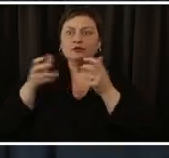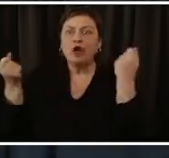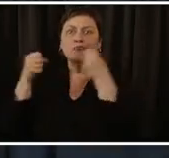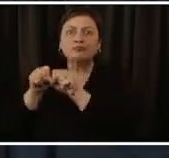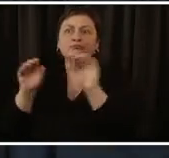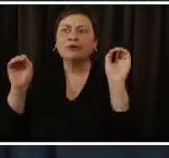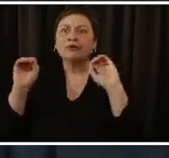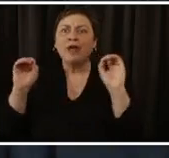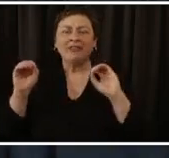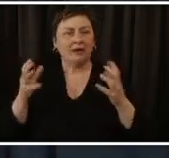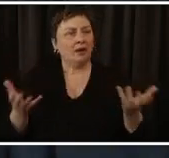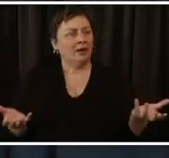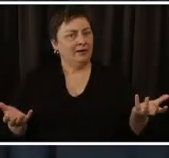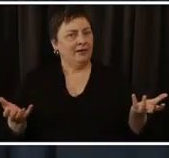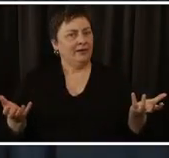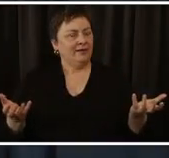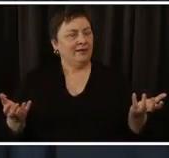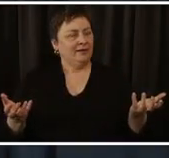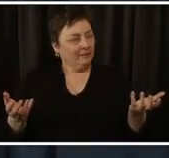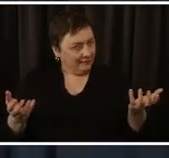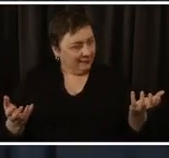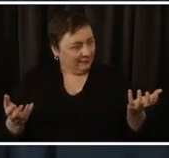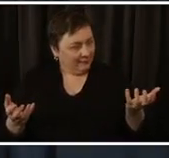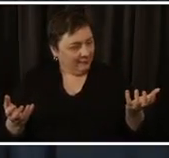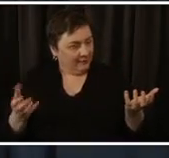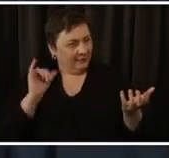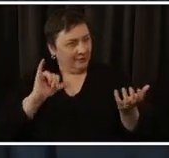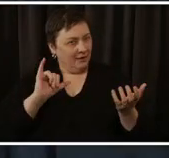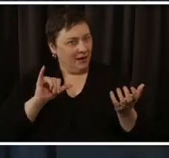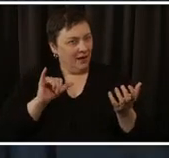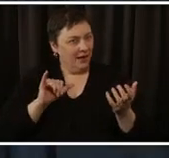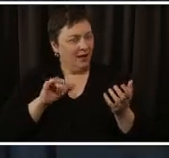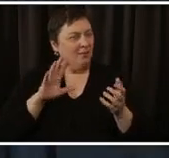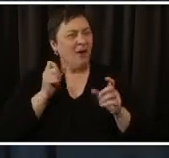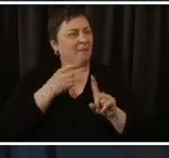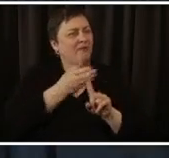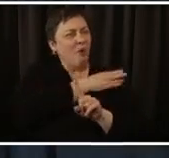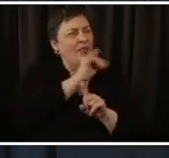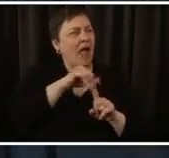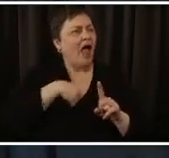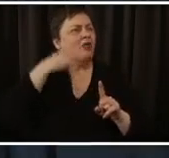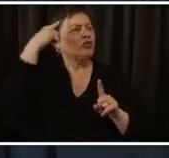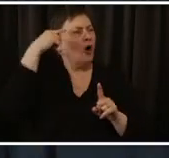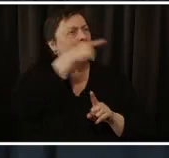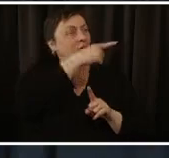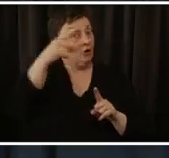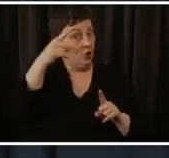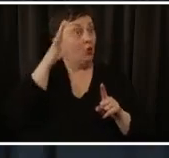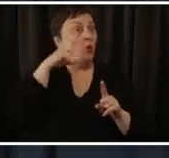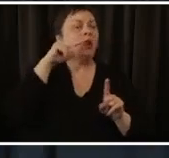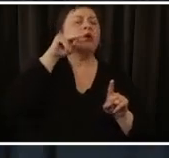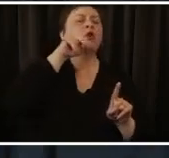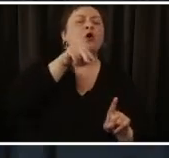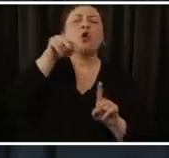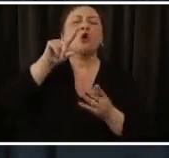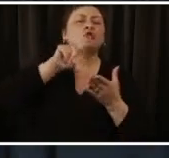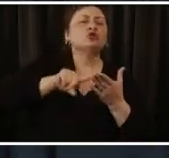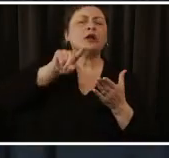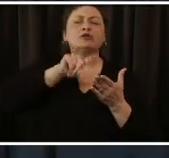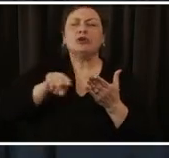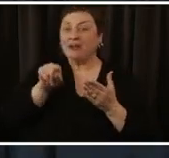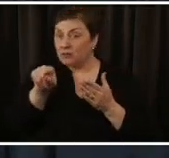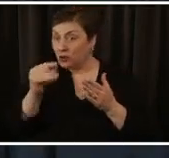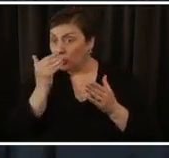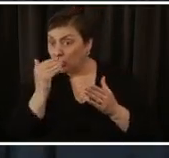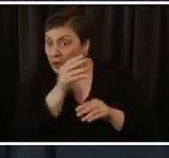protocols set up to qualify vaccine distribution? And how many other small clinics might there be across the state that are getting vaccines by